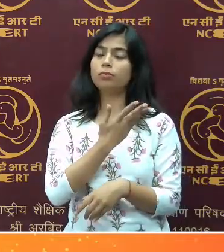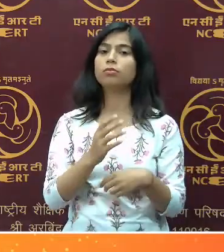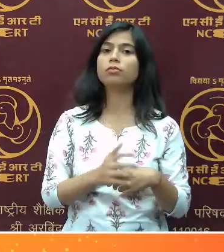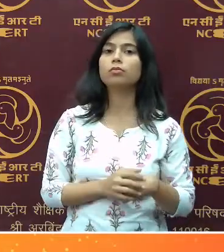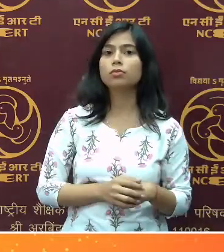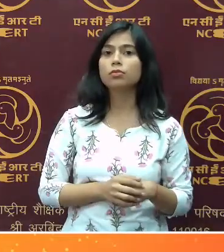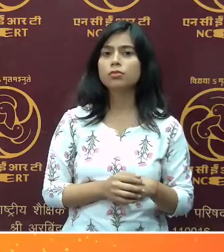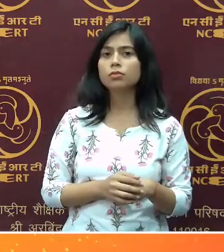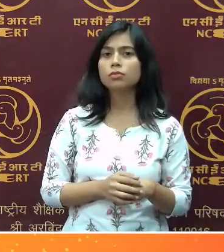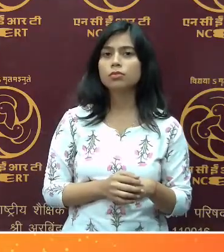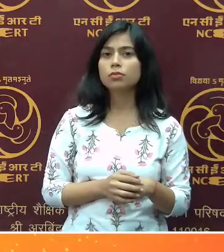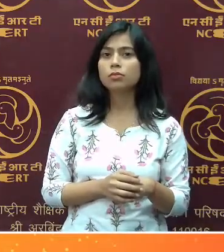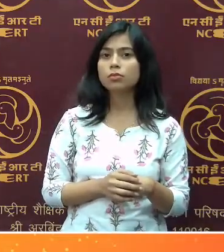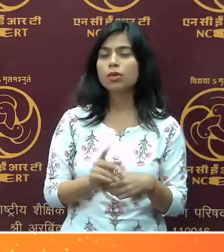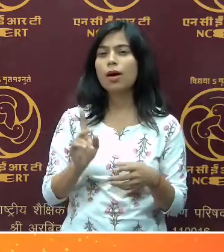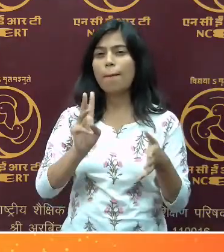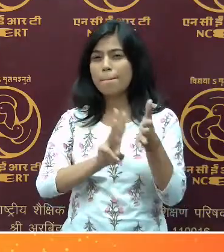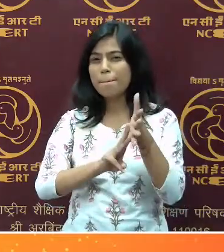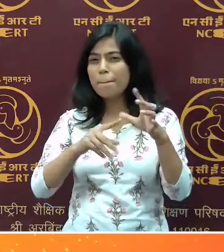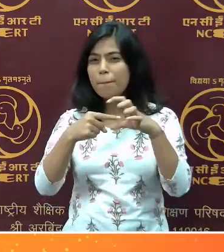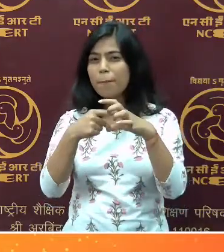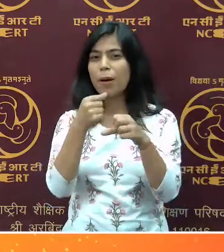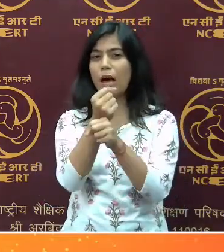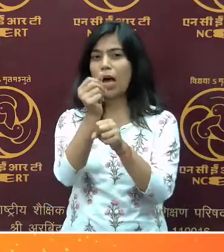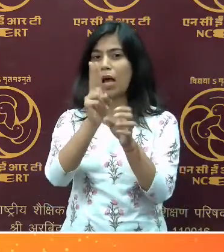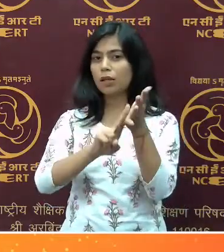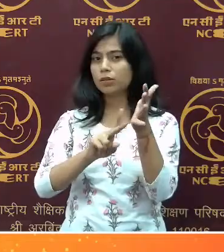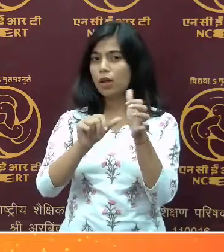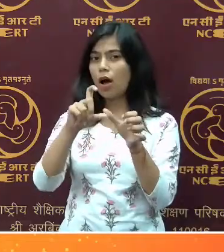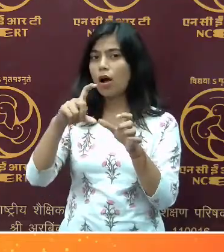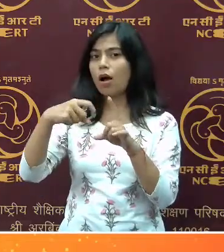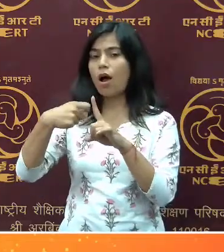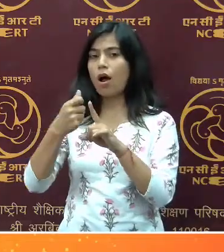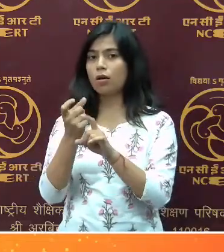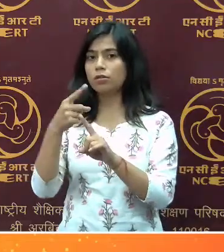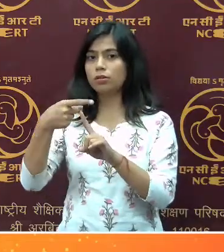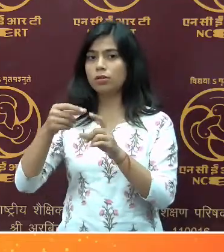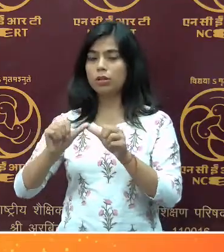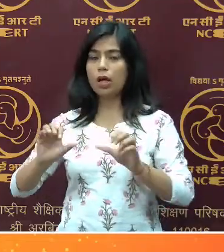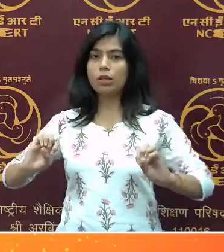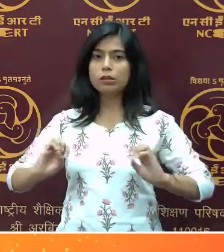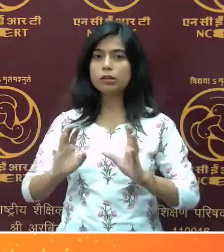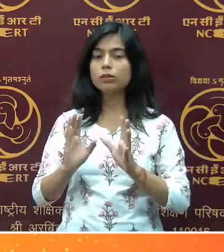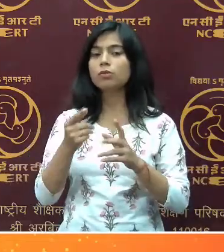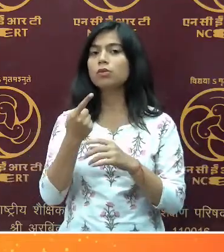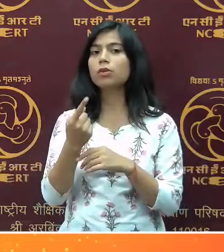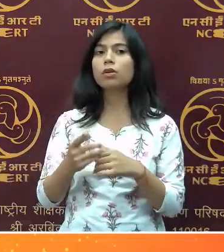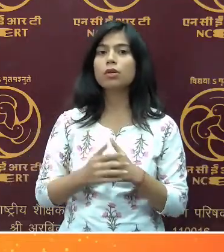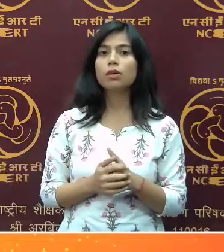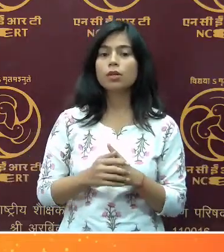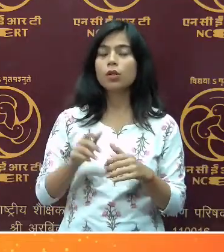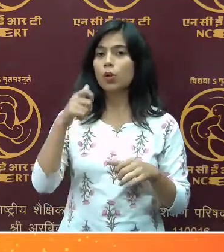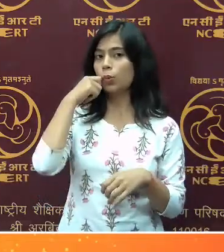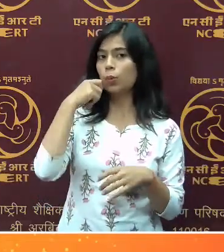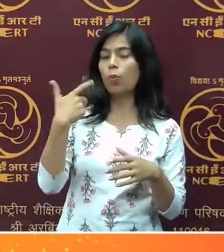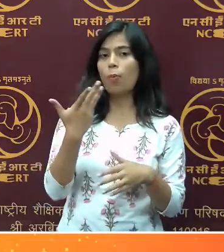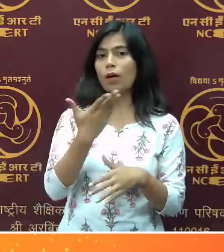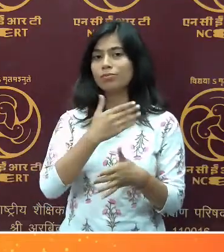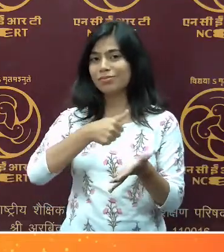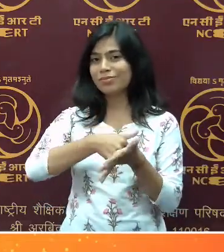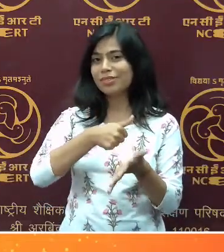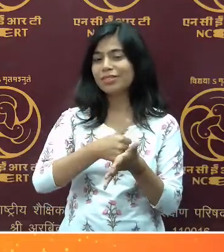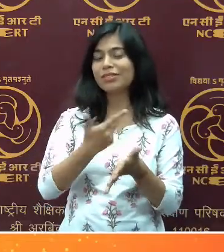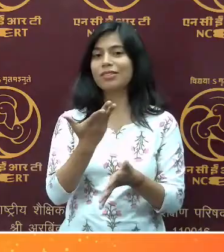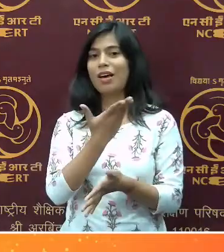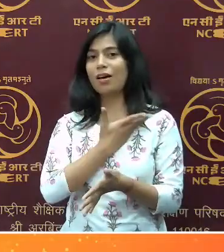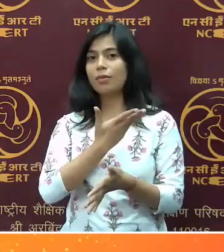we find Magna Carta as a charter that has started talking about human basic rights of the